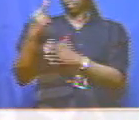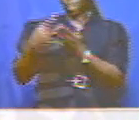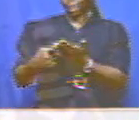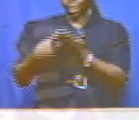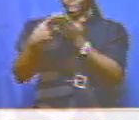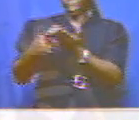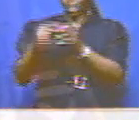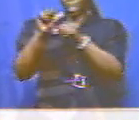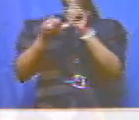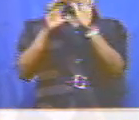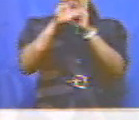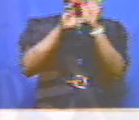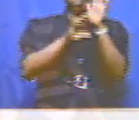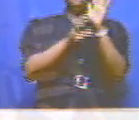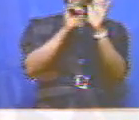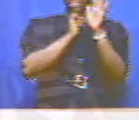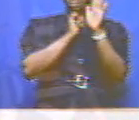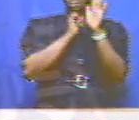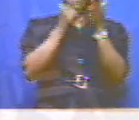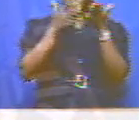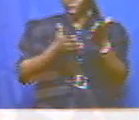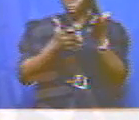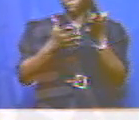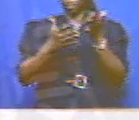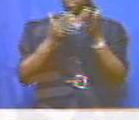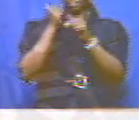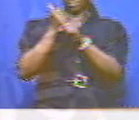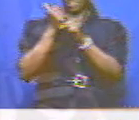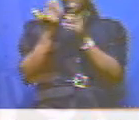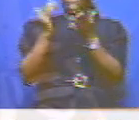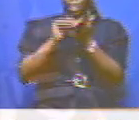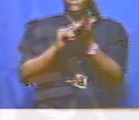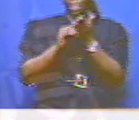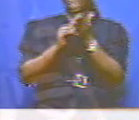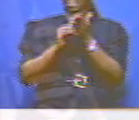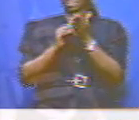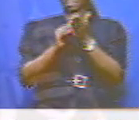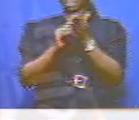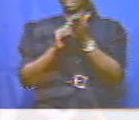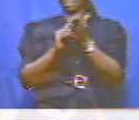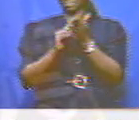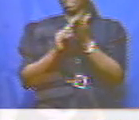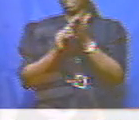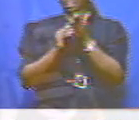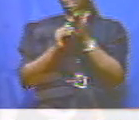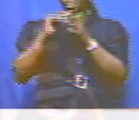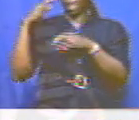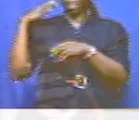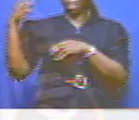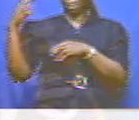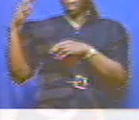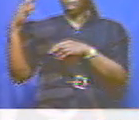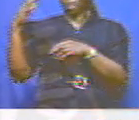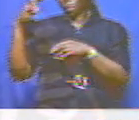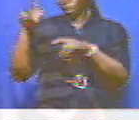on the constitution. Now it is being reworked by Sanjeev Kagram, who is the chairman of